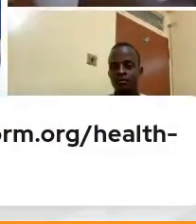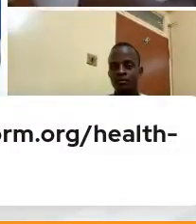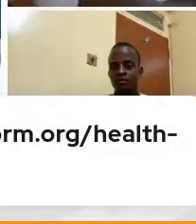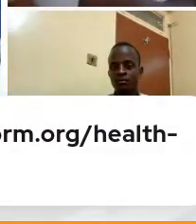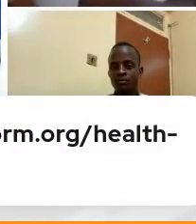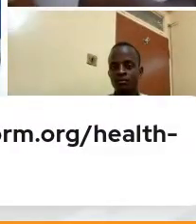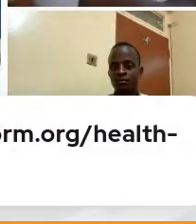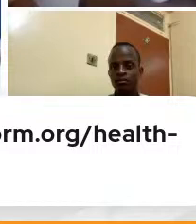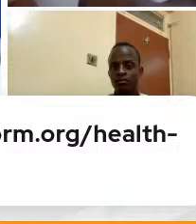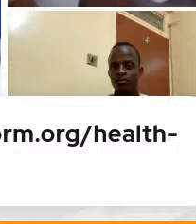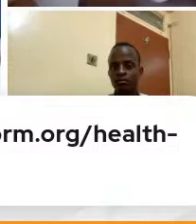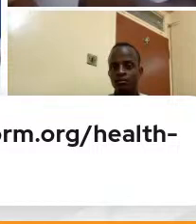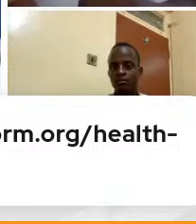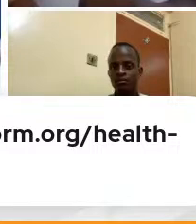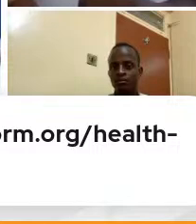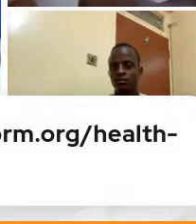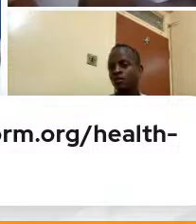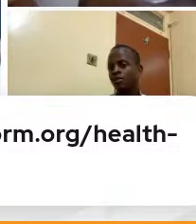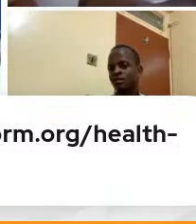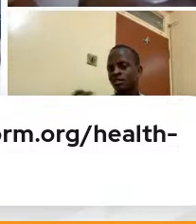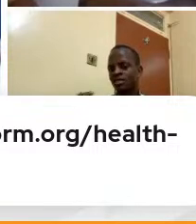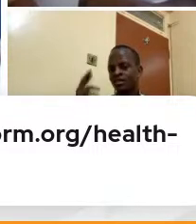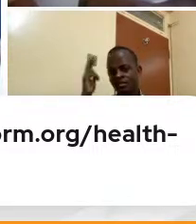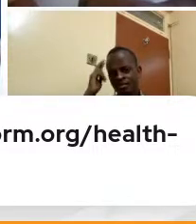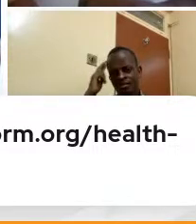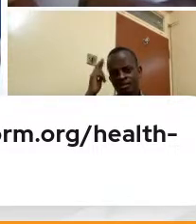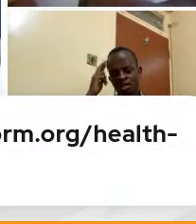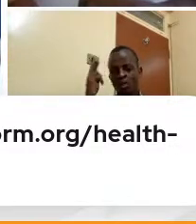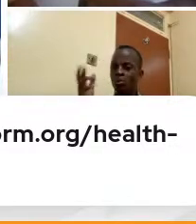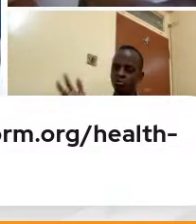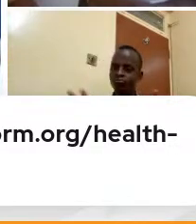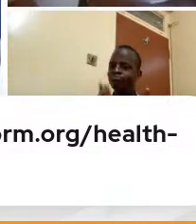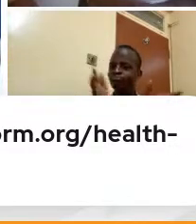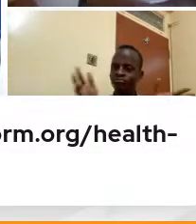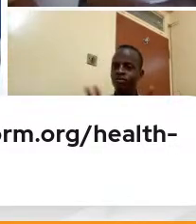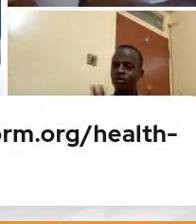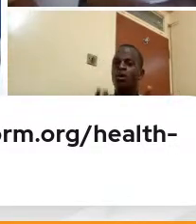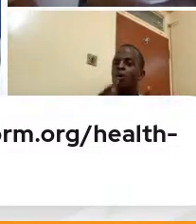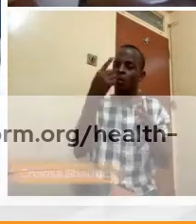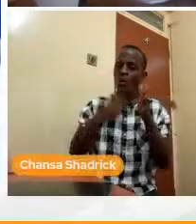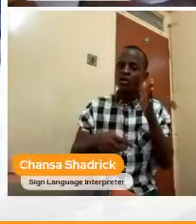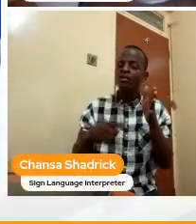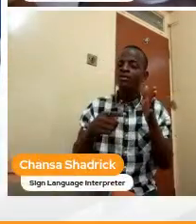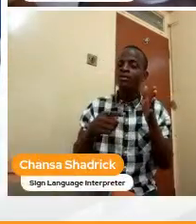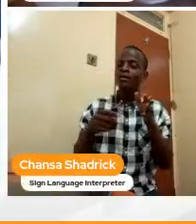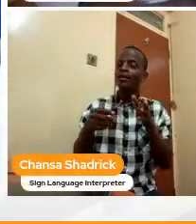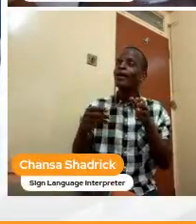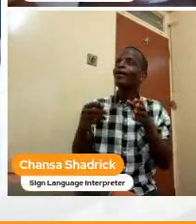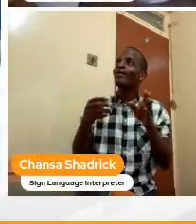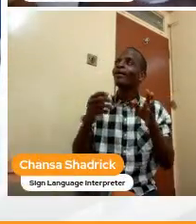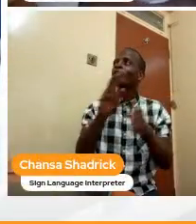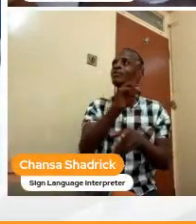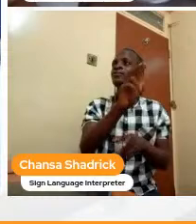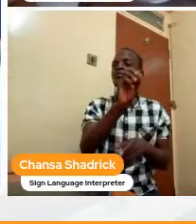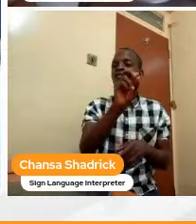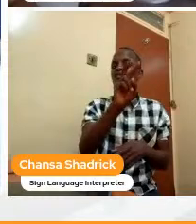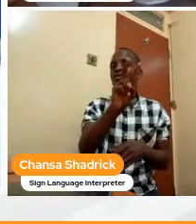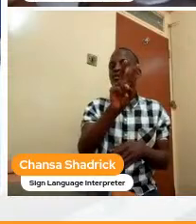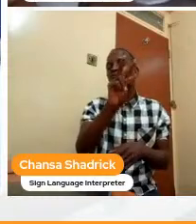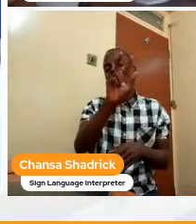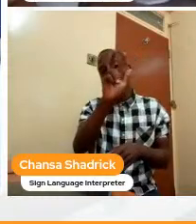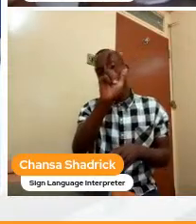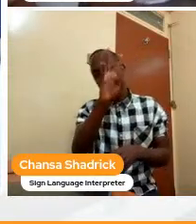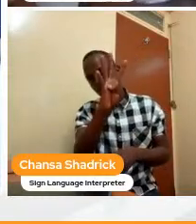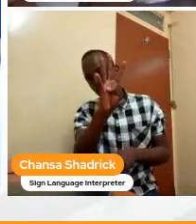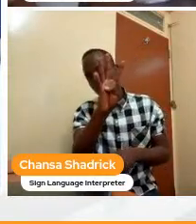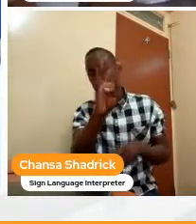you would like the audience to remember in today's show about the road to RAHi, and also those interested